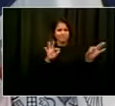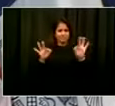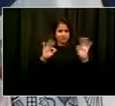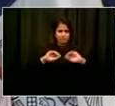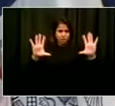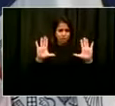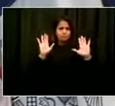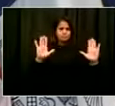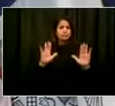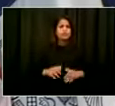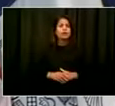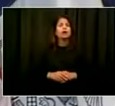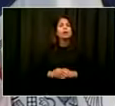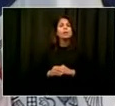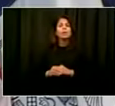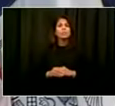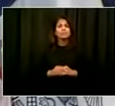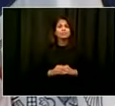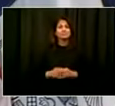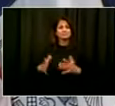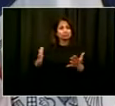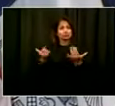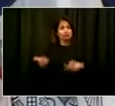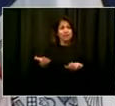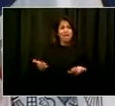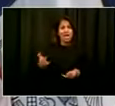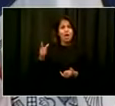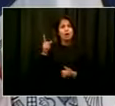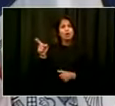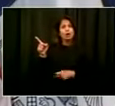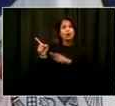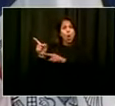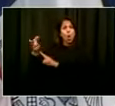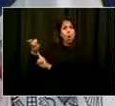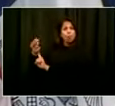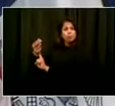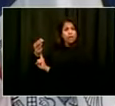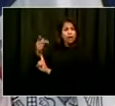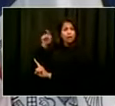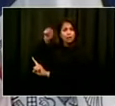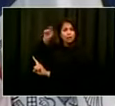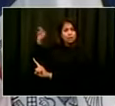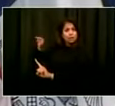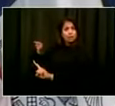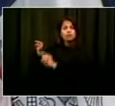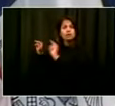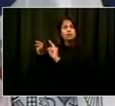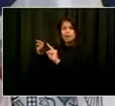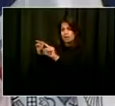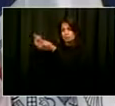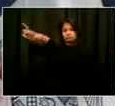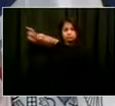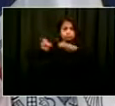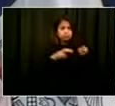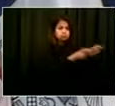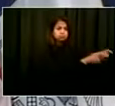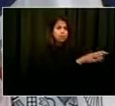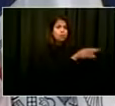hotel to get people to an actual shelter with services, I still think that makes sense. In fact, it's the safer